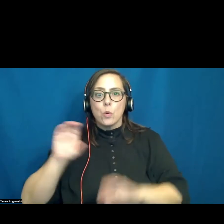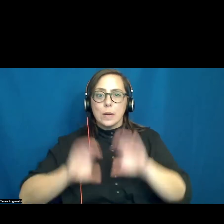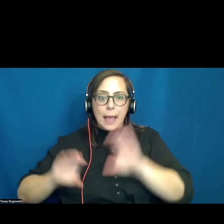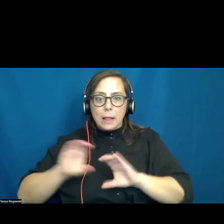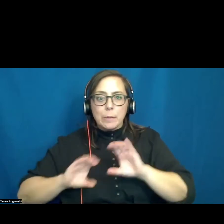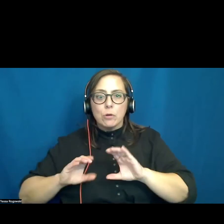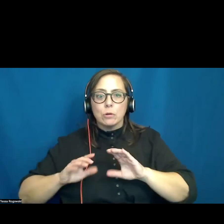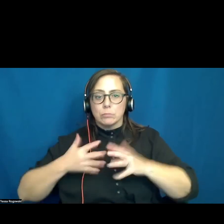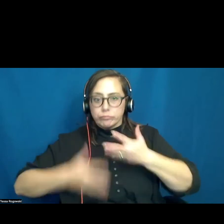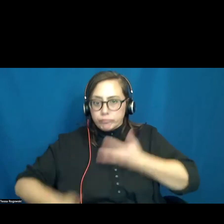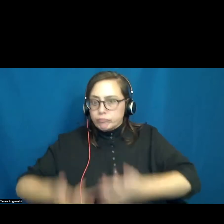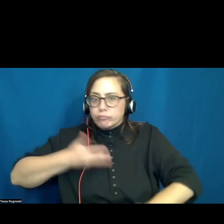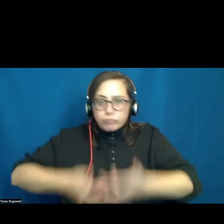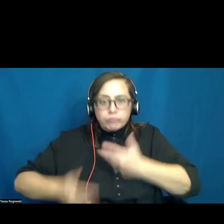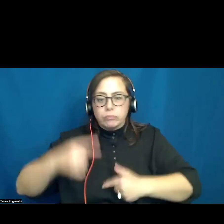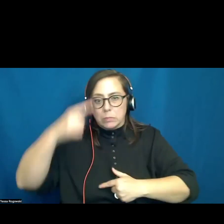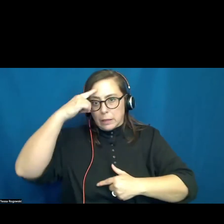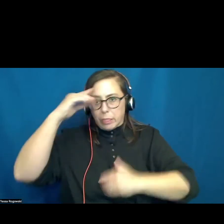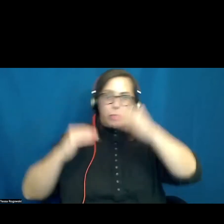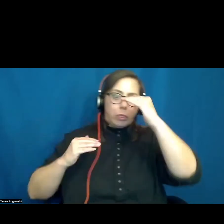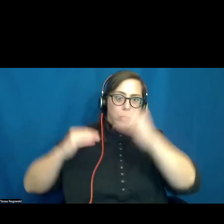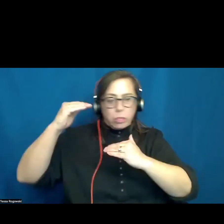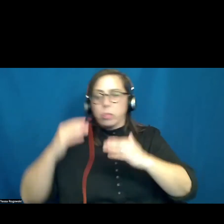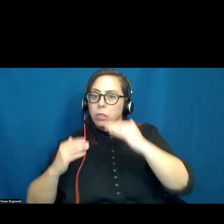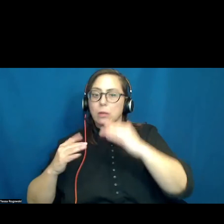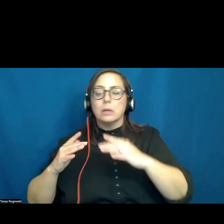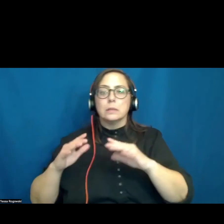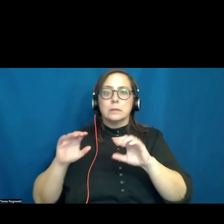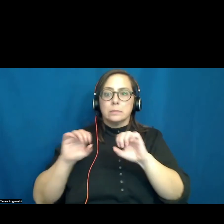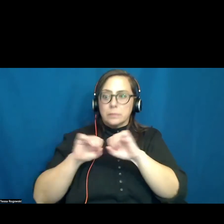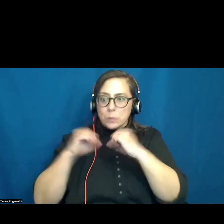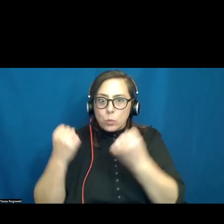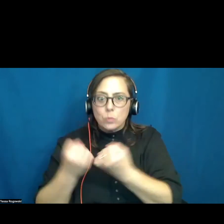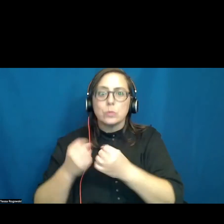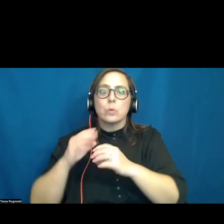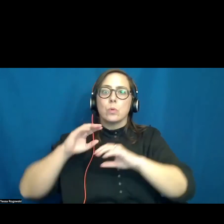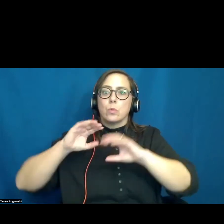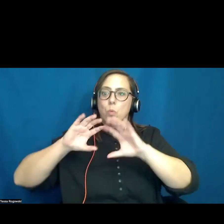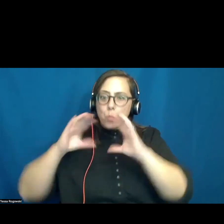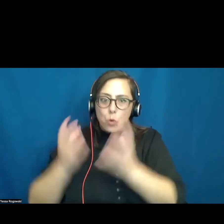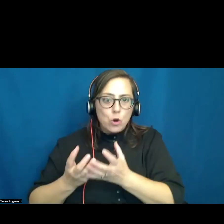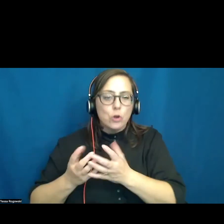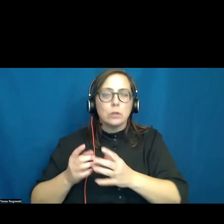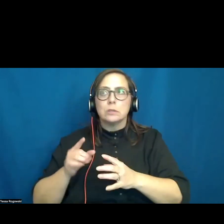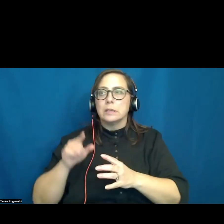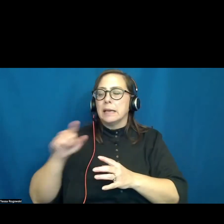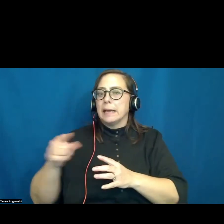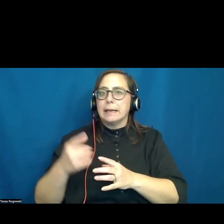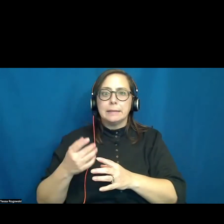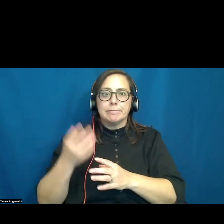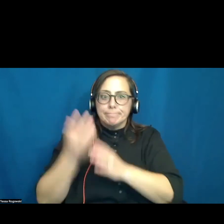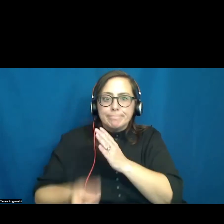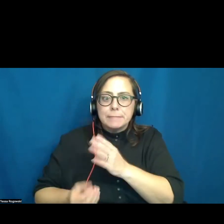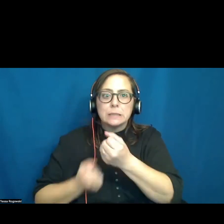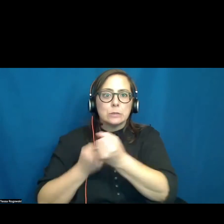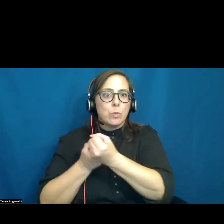origins, the role society plays, and the lack of support people have in these